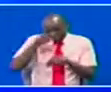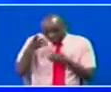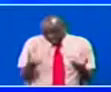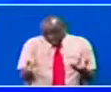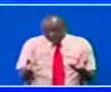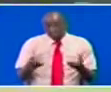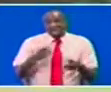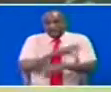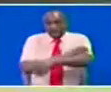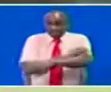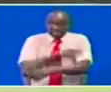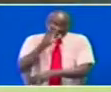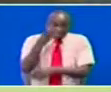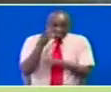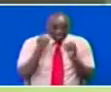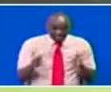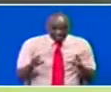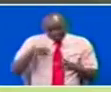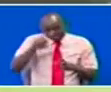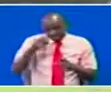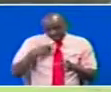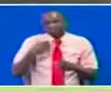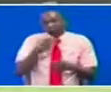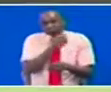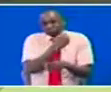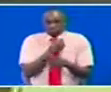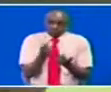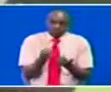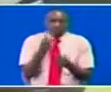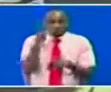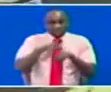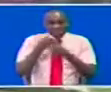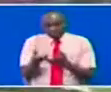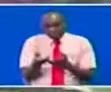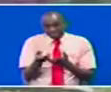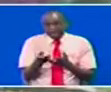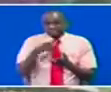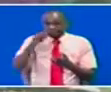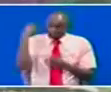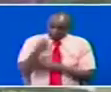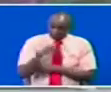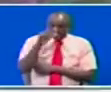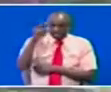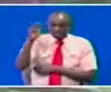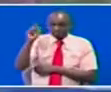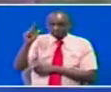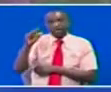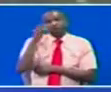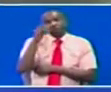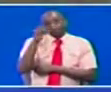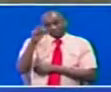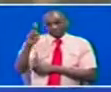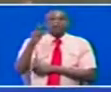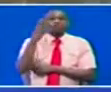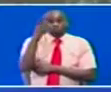their captain, Dennis Nzomo, who picked an injury in the fourth chukka, they beat Samsung Galaxy 4-0. Nzomo's